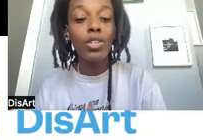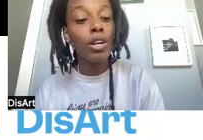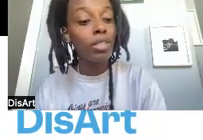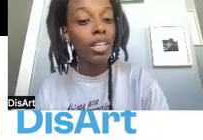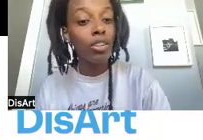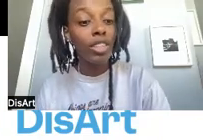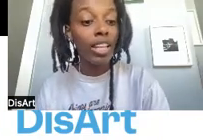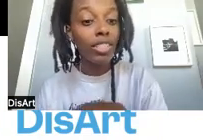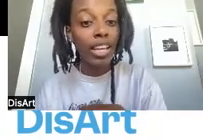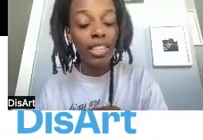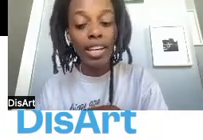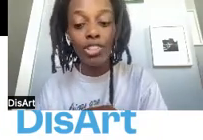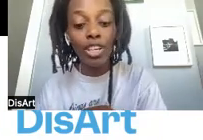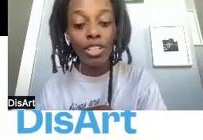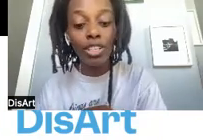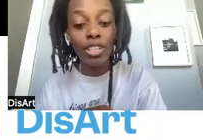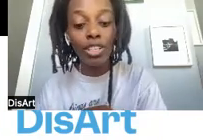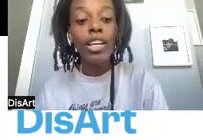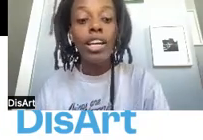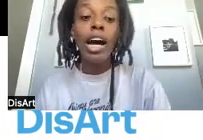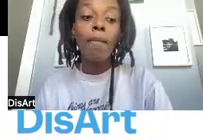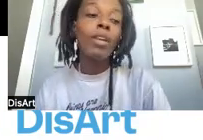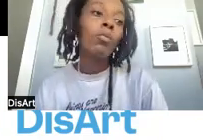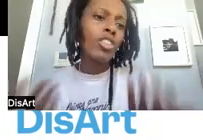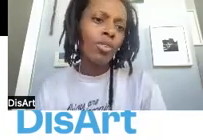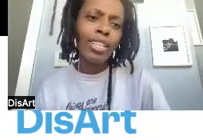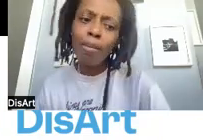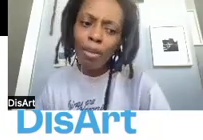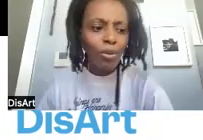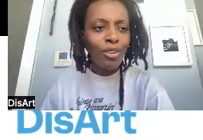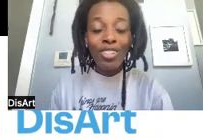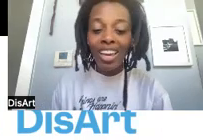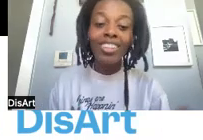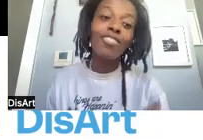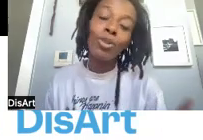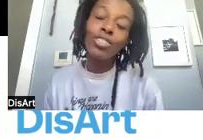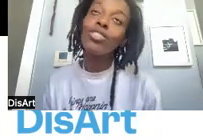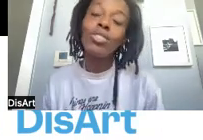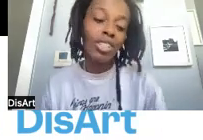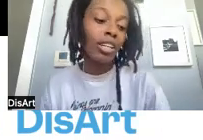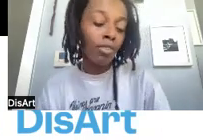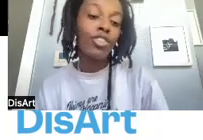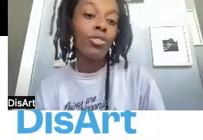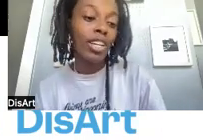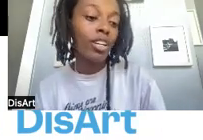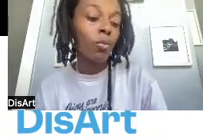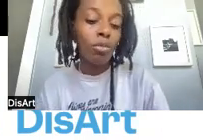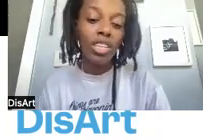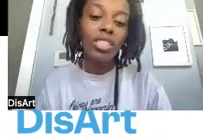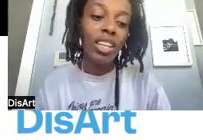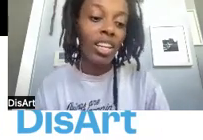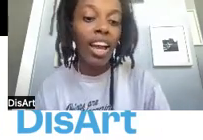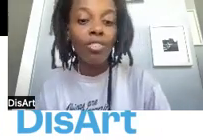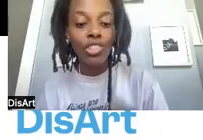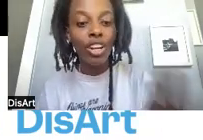that schedule updated on that site that I'll share in the chat. And we're also asking people, if you can, if you want to sign up for our newsletter. We'll